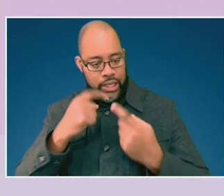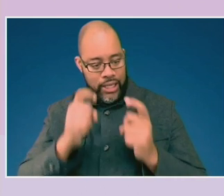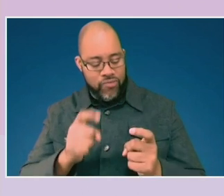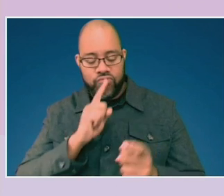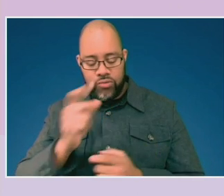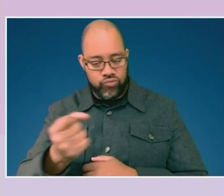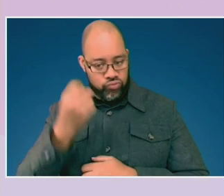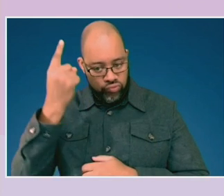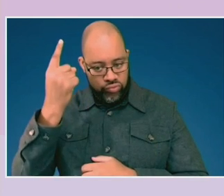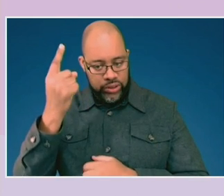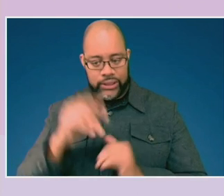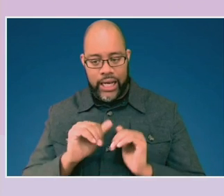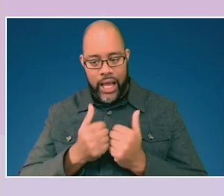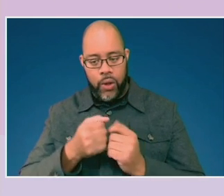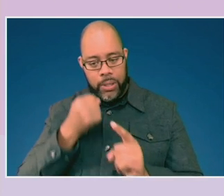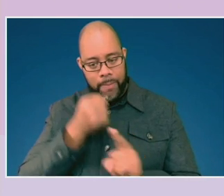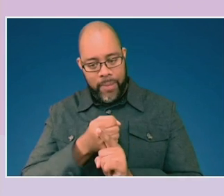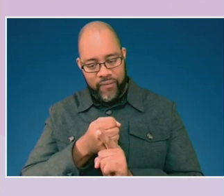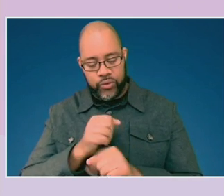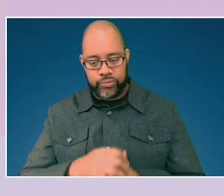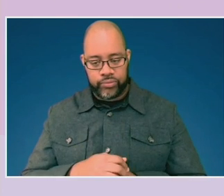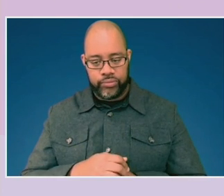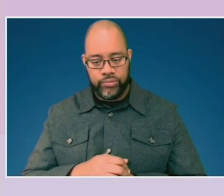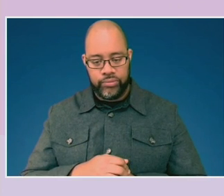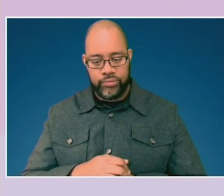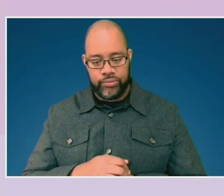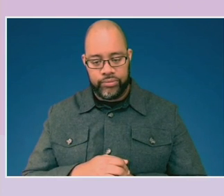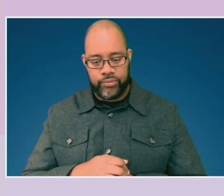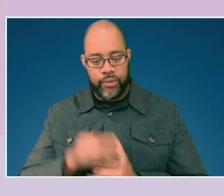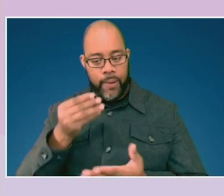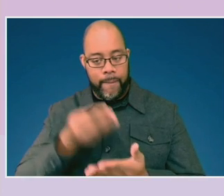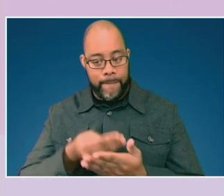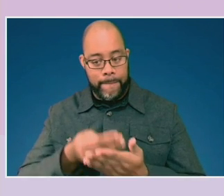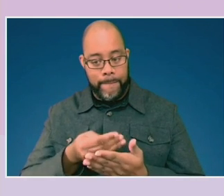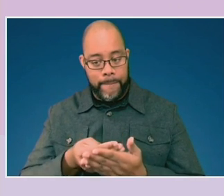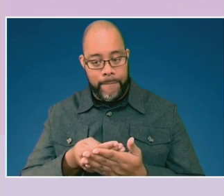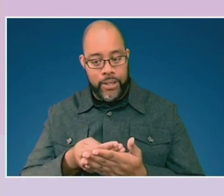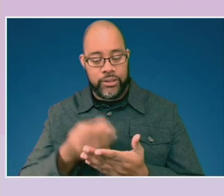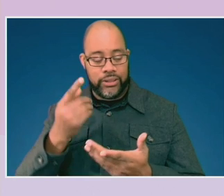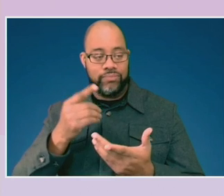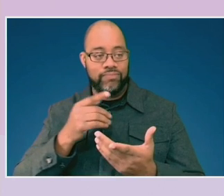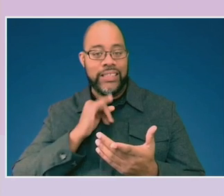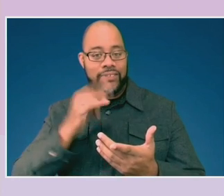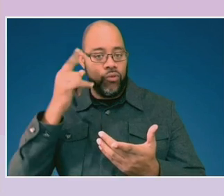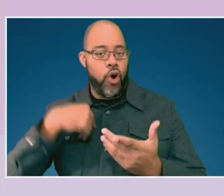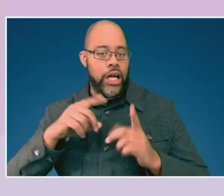understand how impactful their money is to our district.